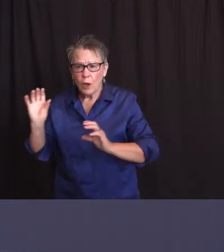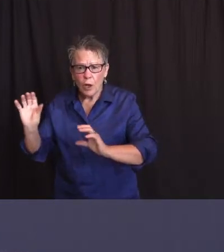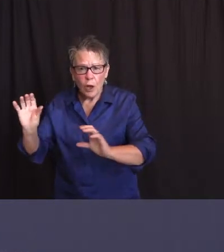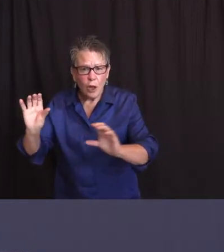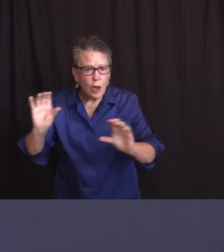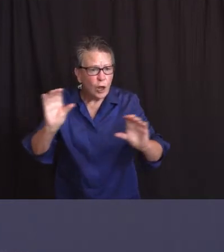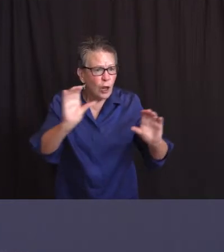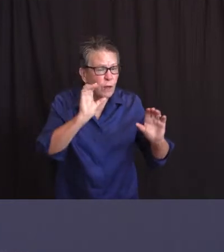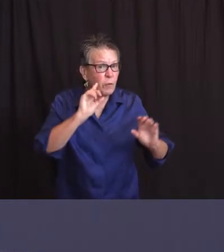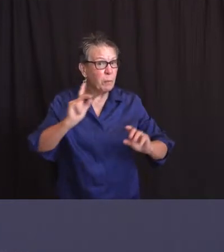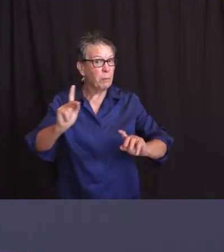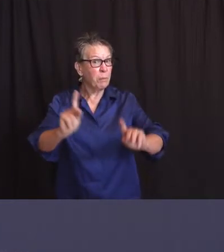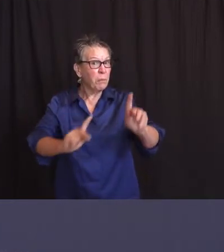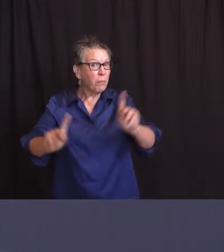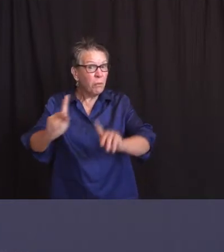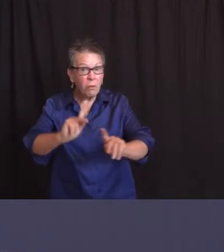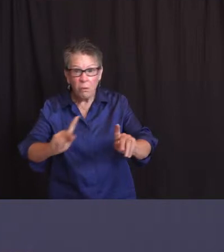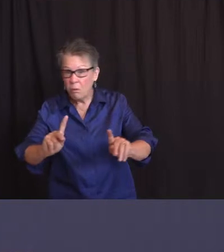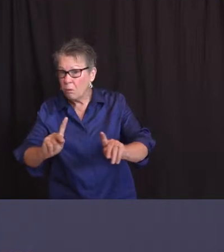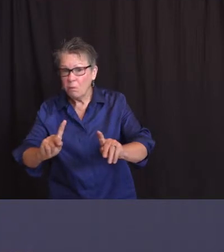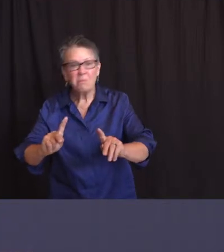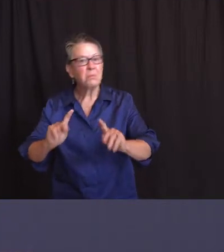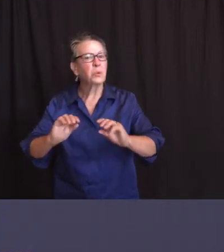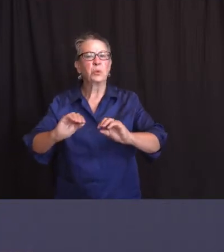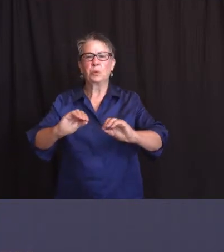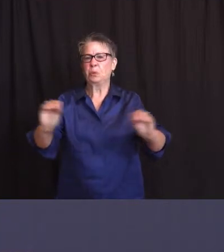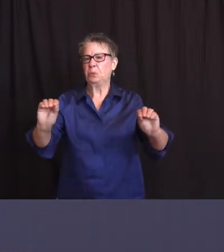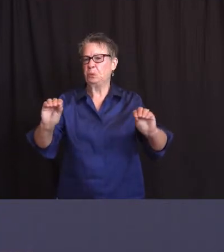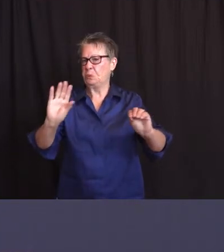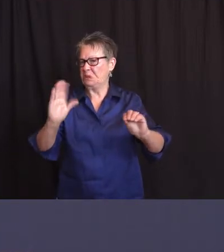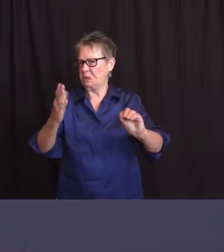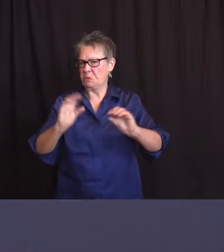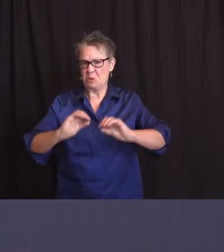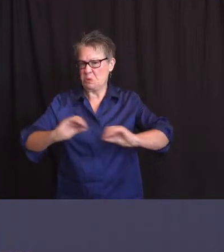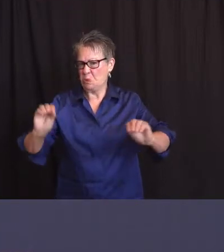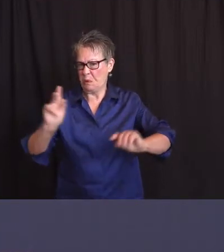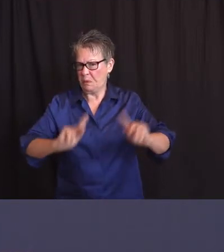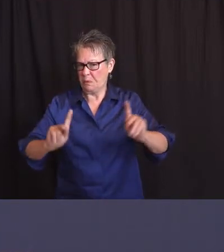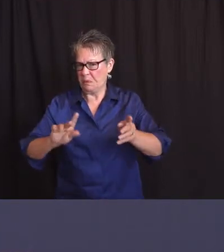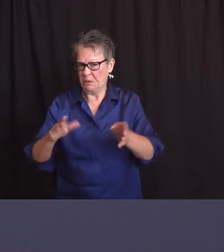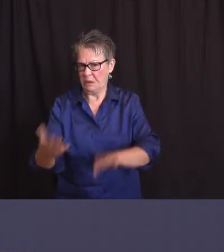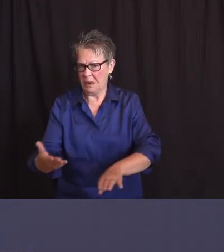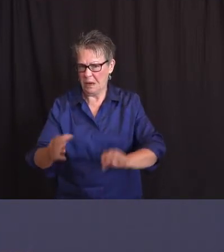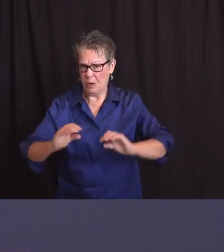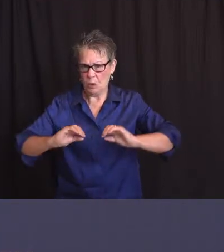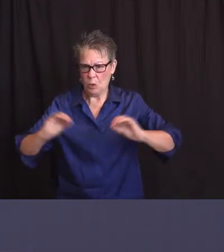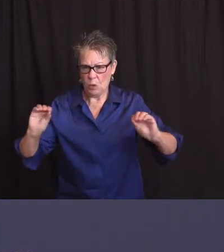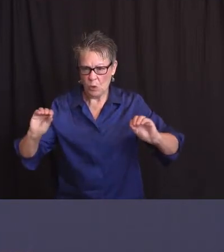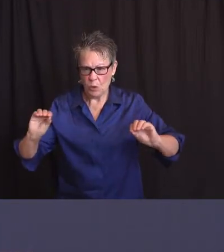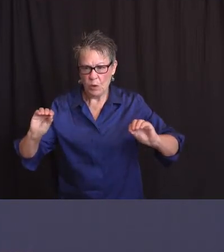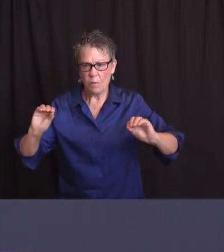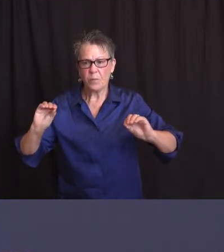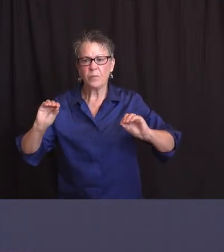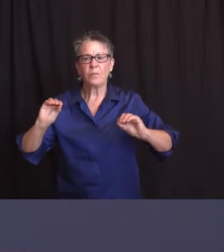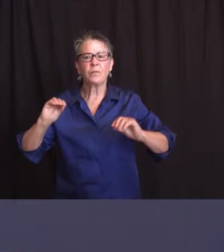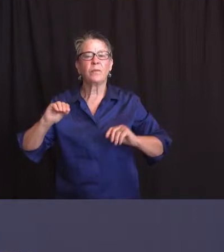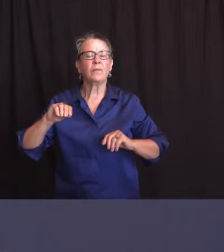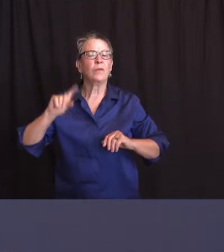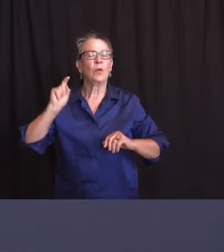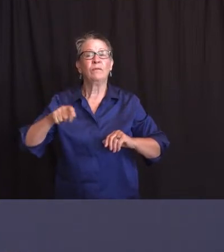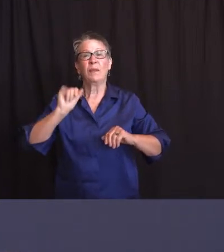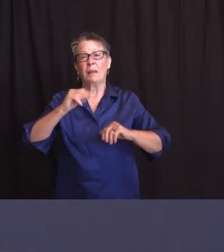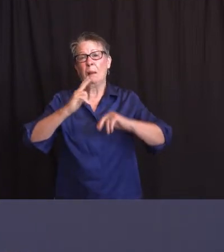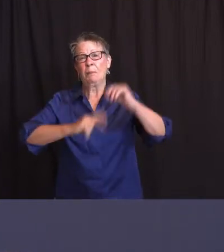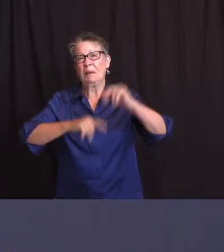But you can imagine the building's going to have to come down, and just toured the building and then met with a lot of the residents,